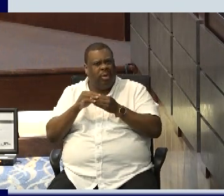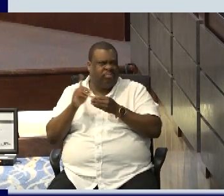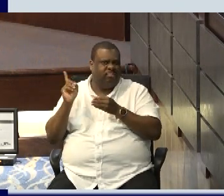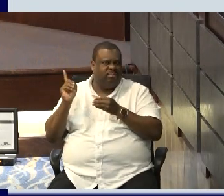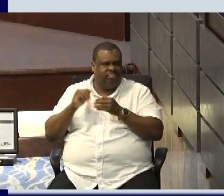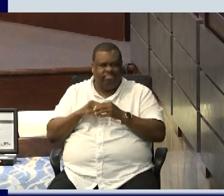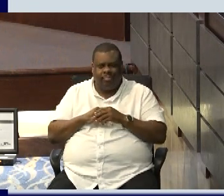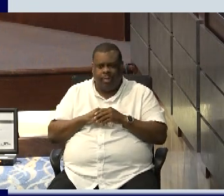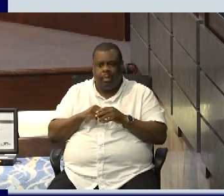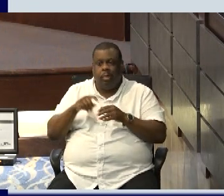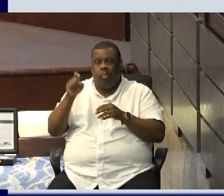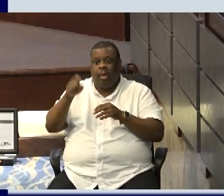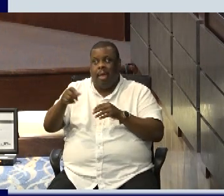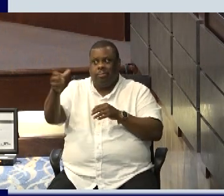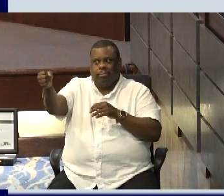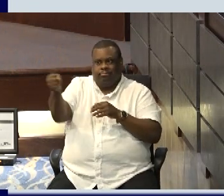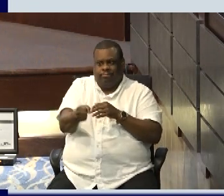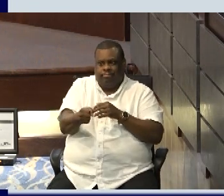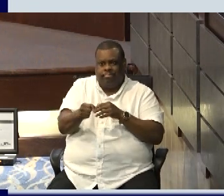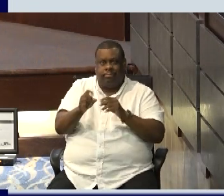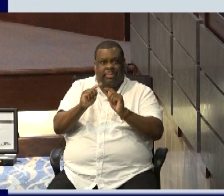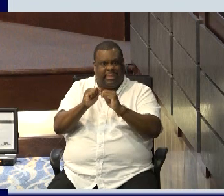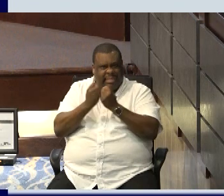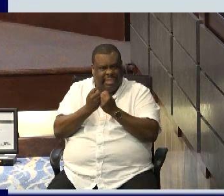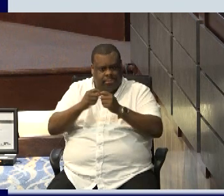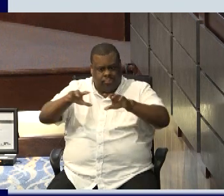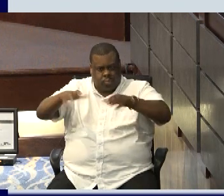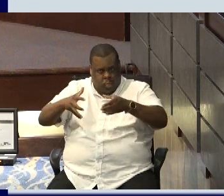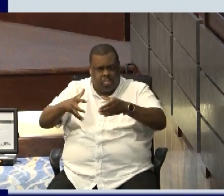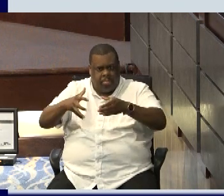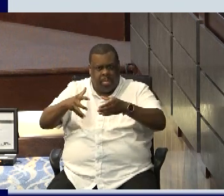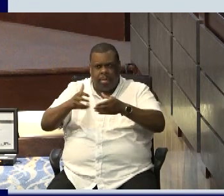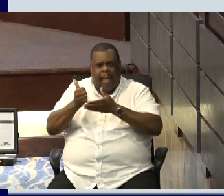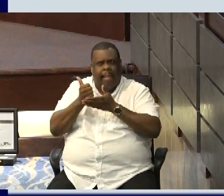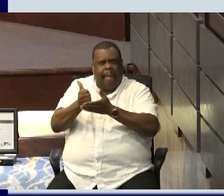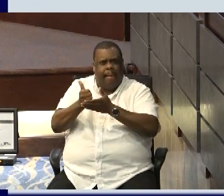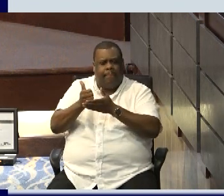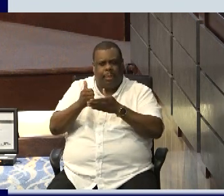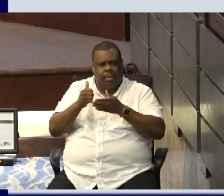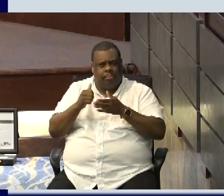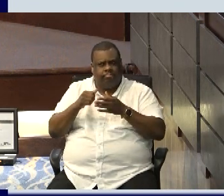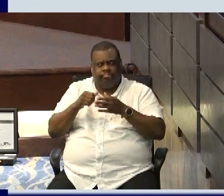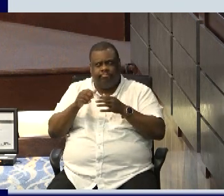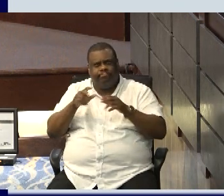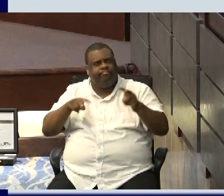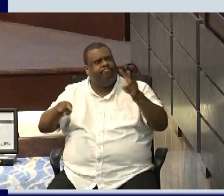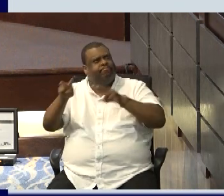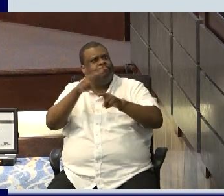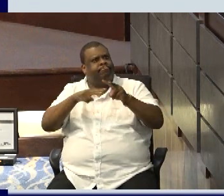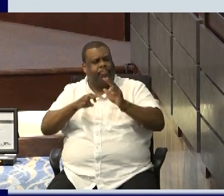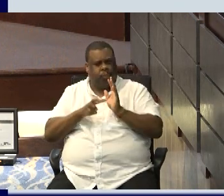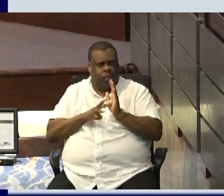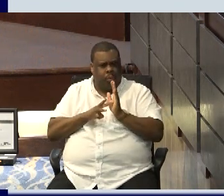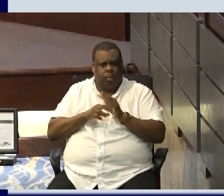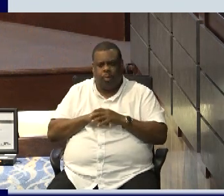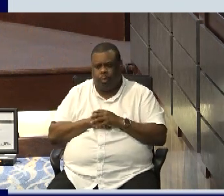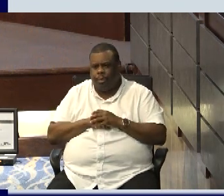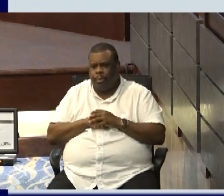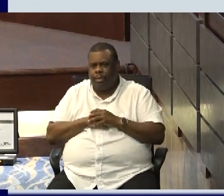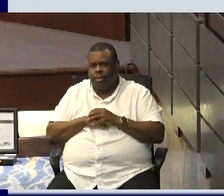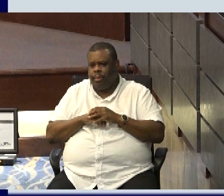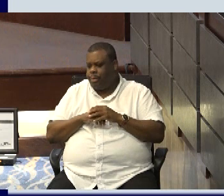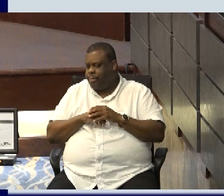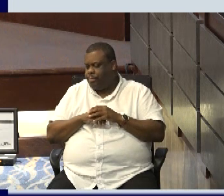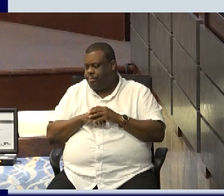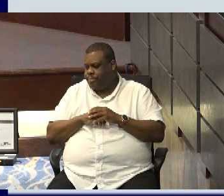have to bring in the right development team. The prime real estate involved, the location, the scale